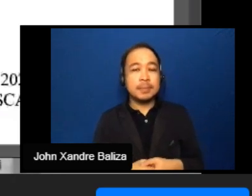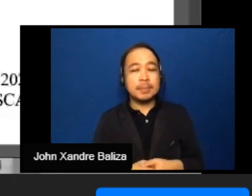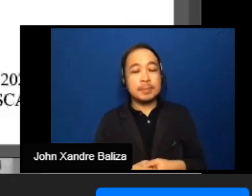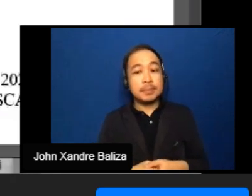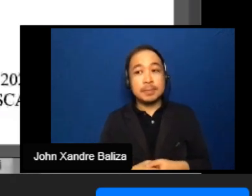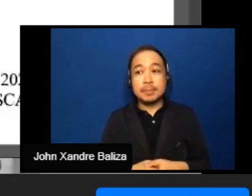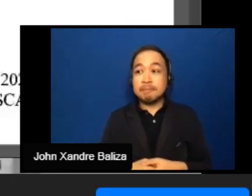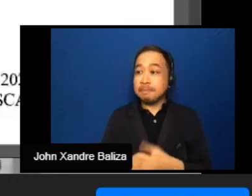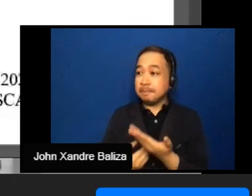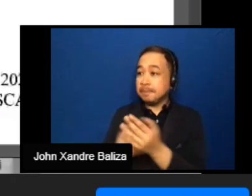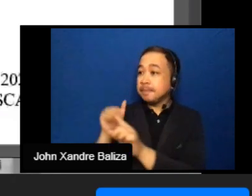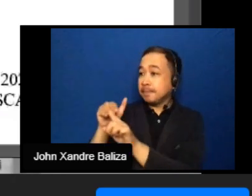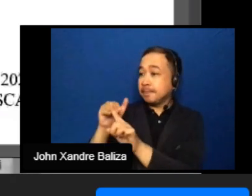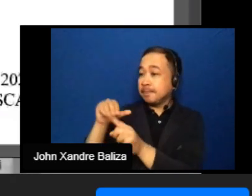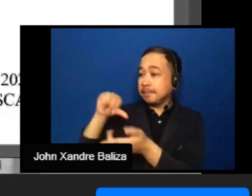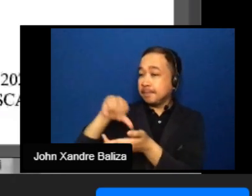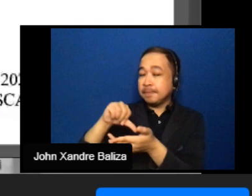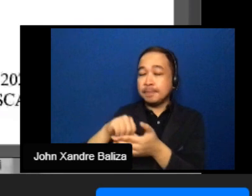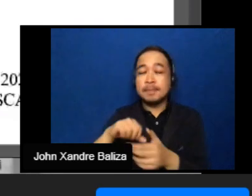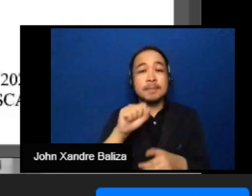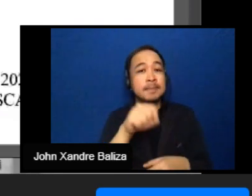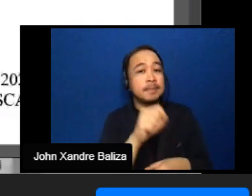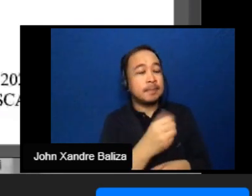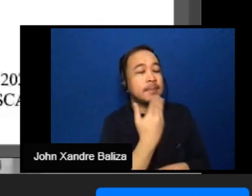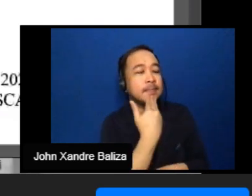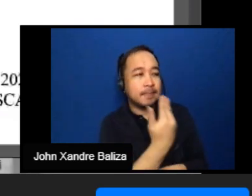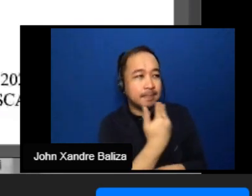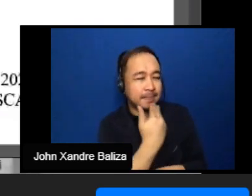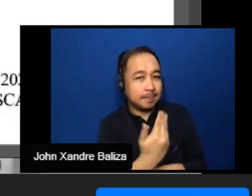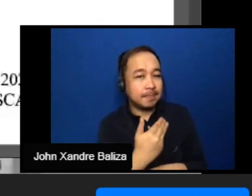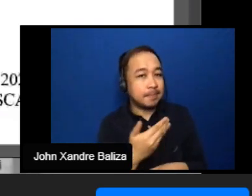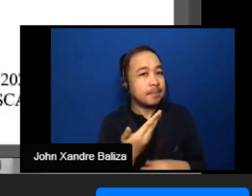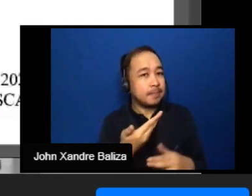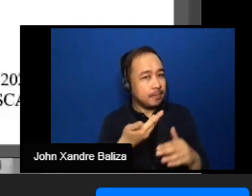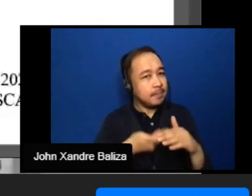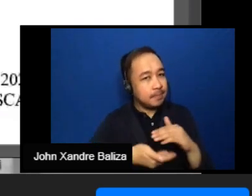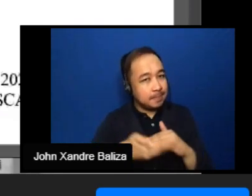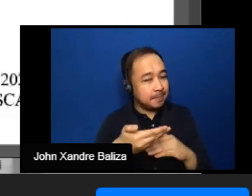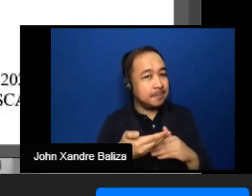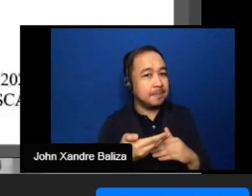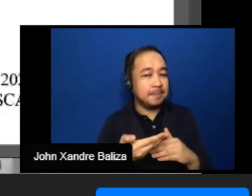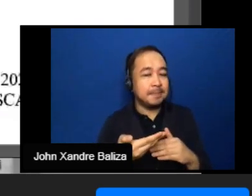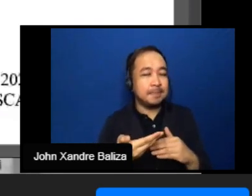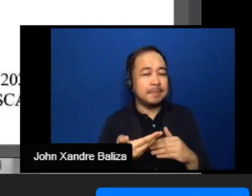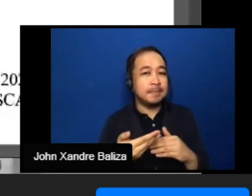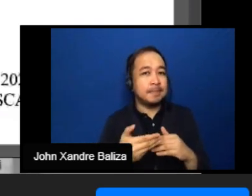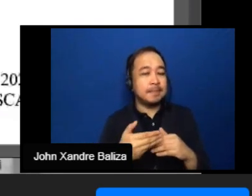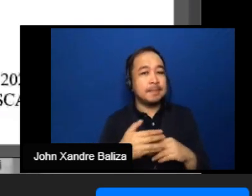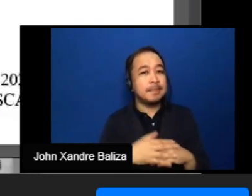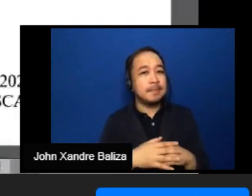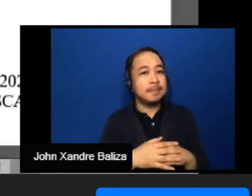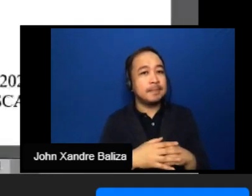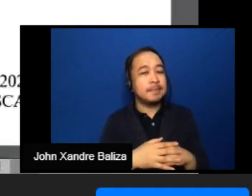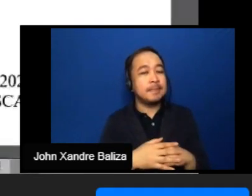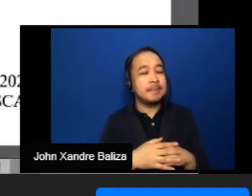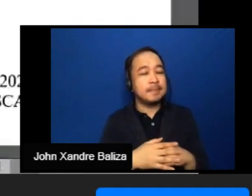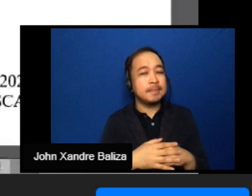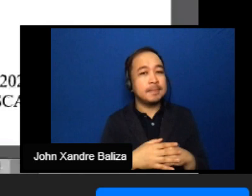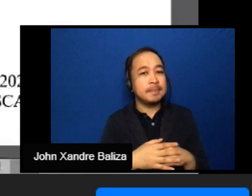Iran, are you there with us? Yes. Thank you. Thank you very much for giving me for the second one the floor.